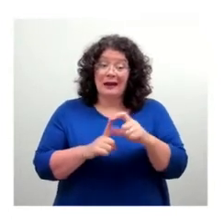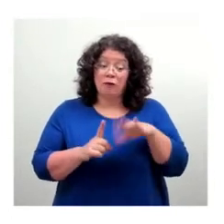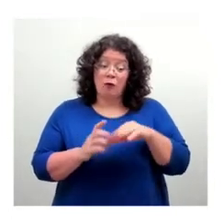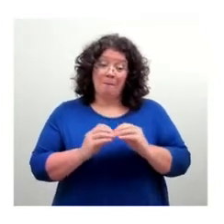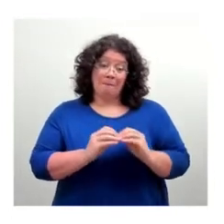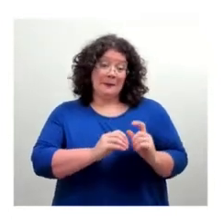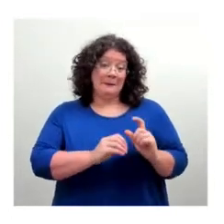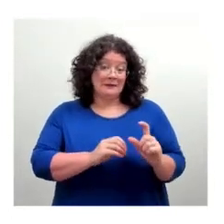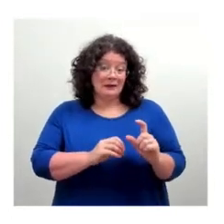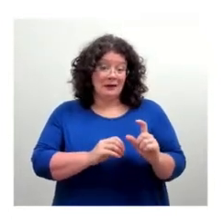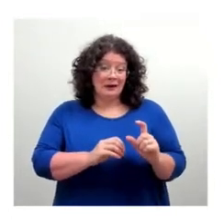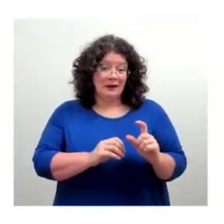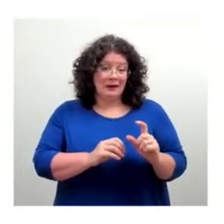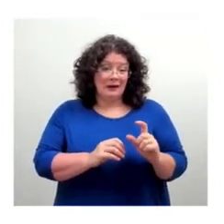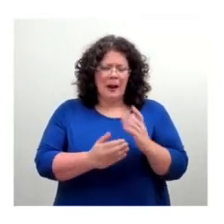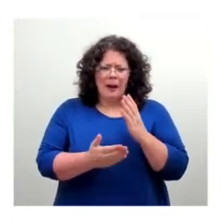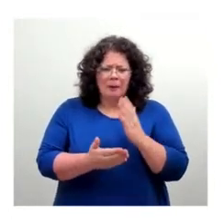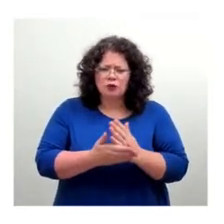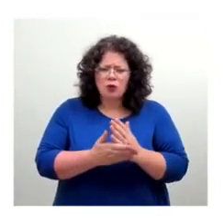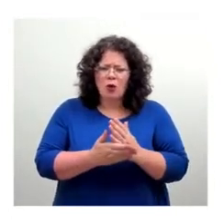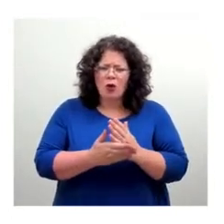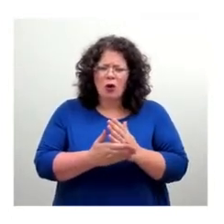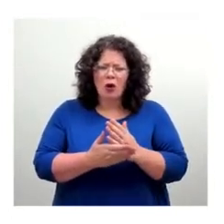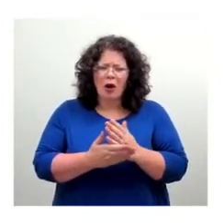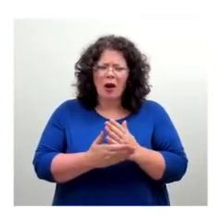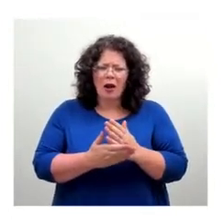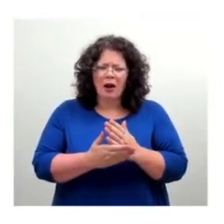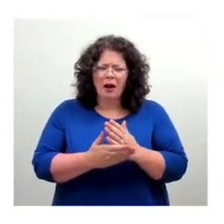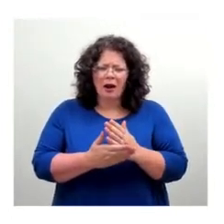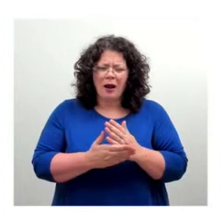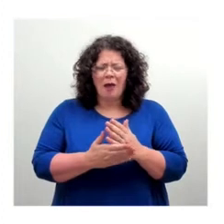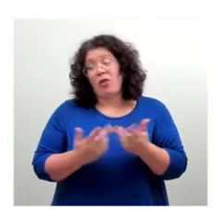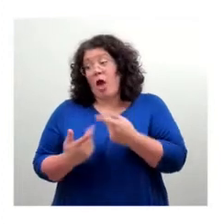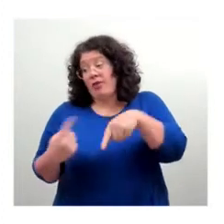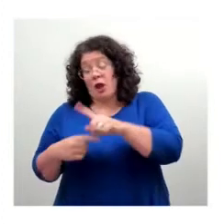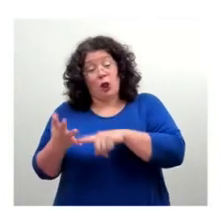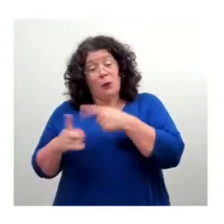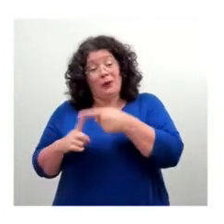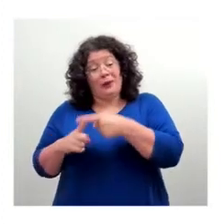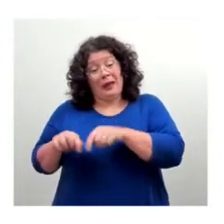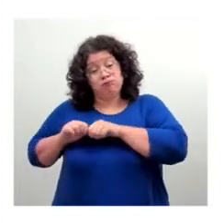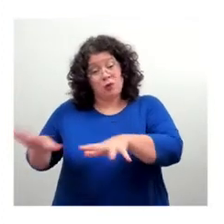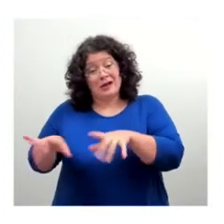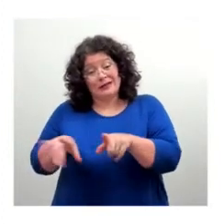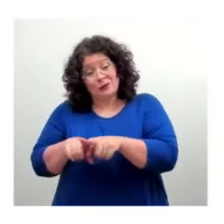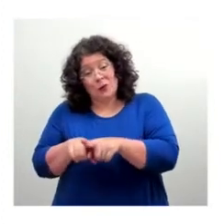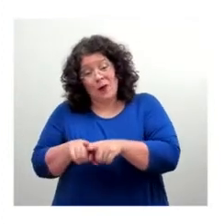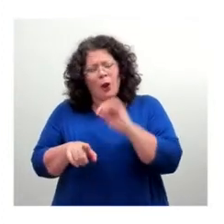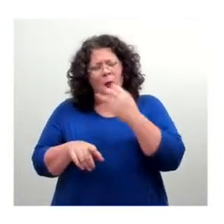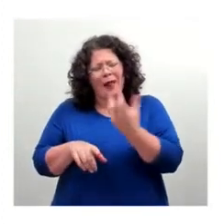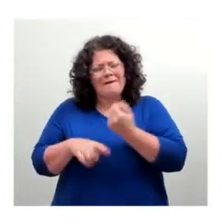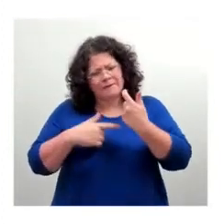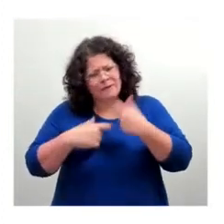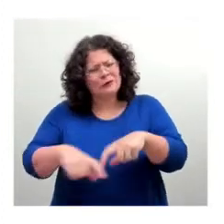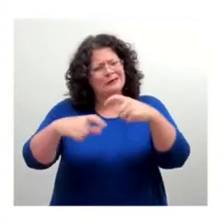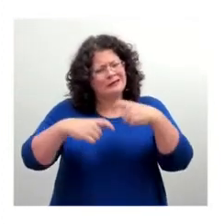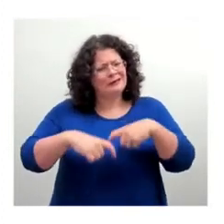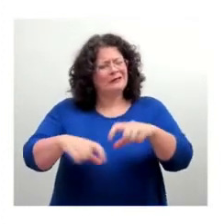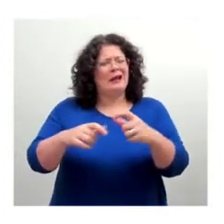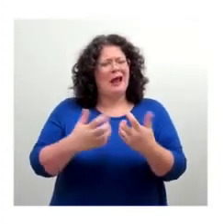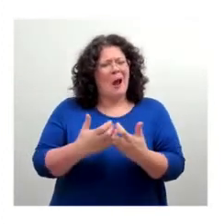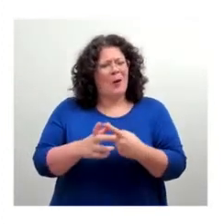AD is offered to you. So the voices will be familiar, the description style and the scripting style will